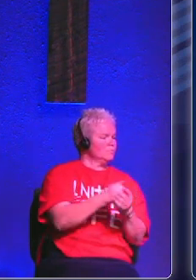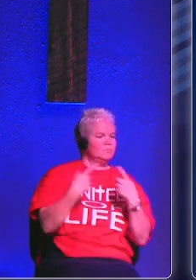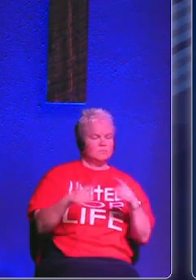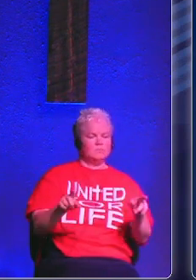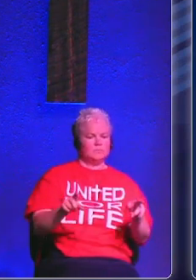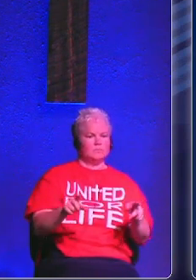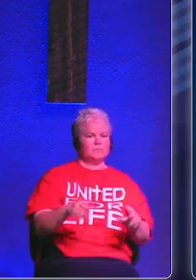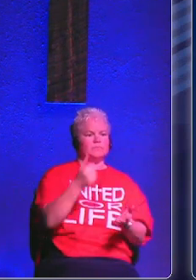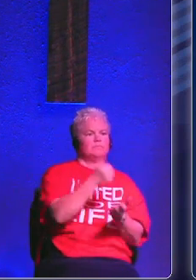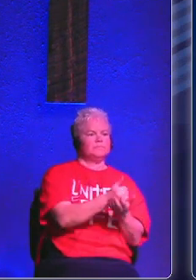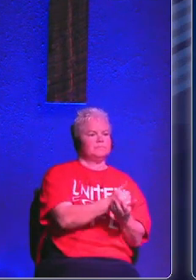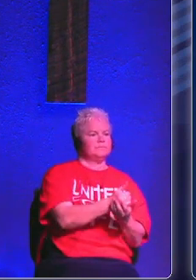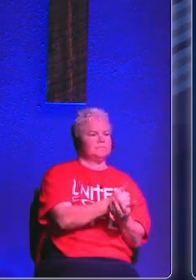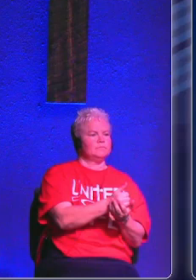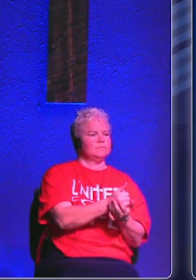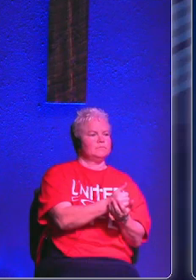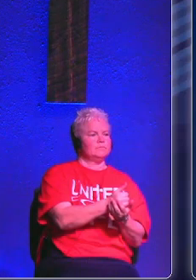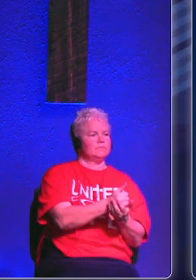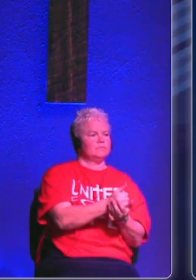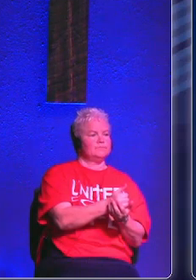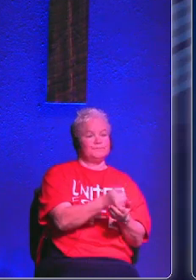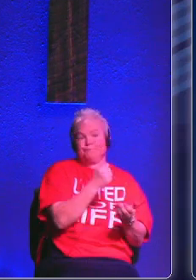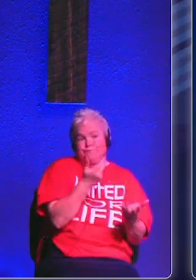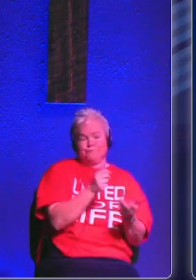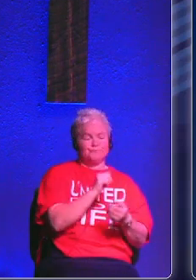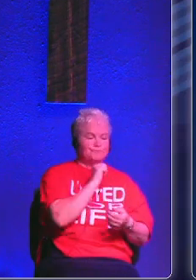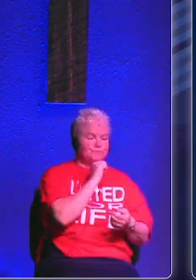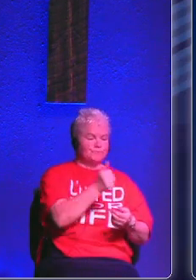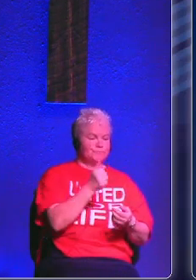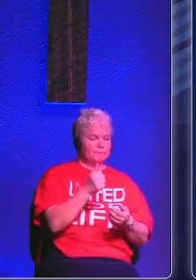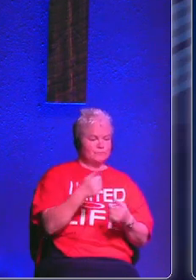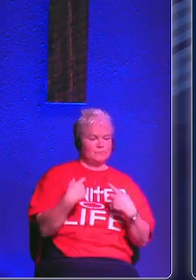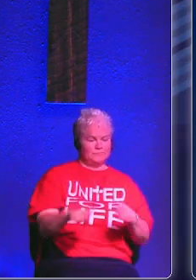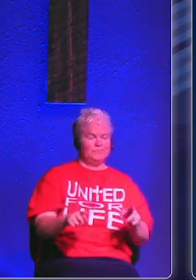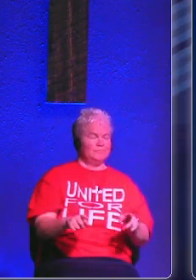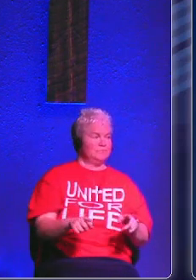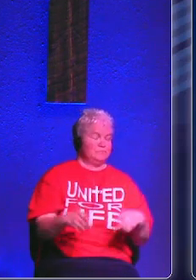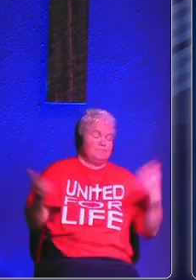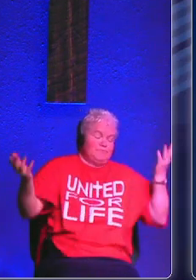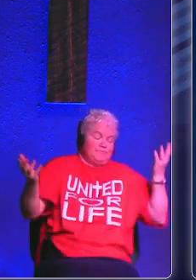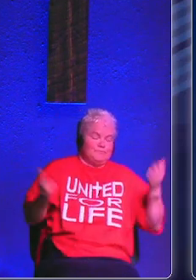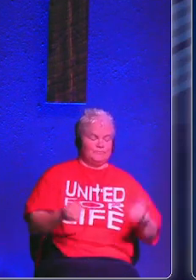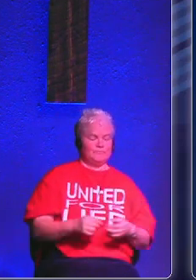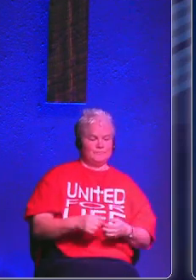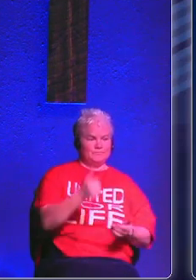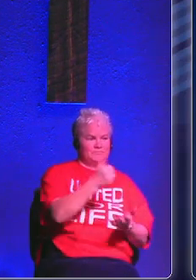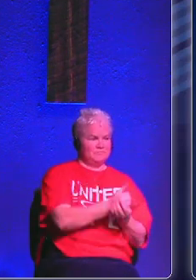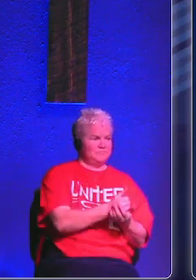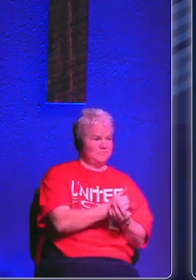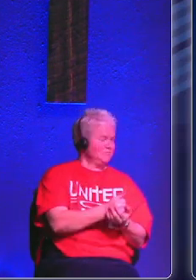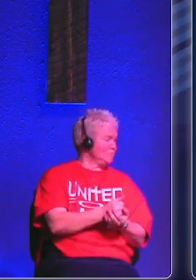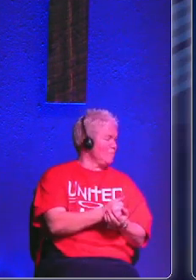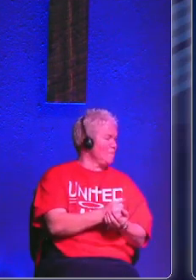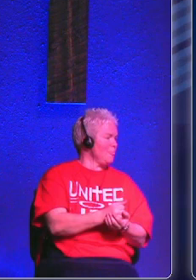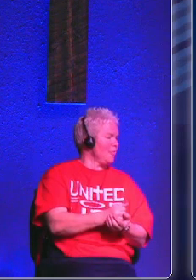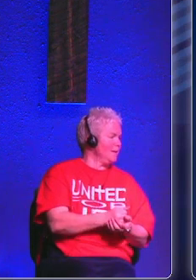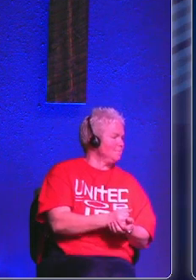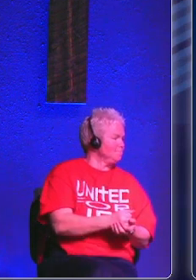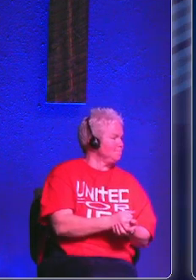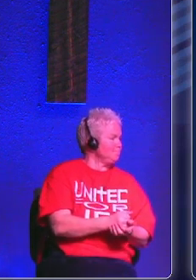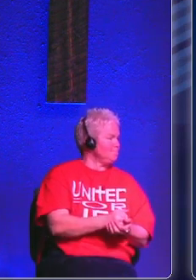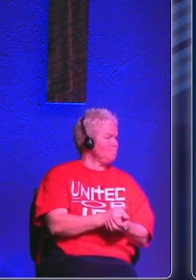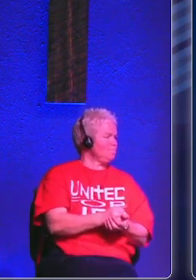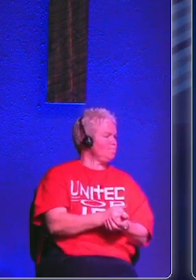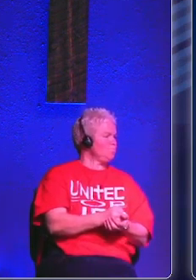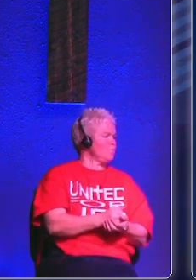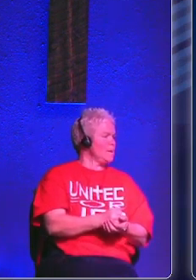agree, say amen. Amen. If you disagree, I don't know. Say amen anyway.